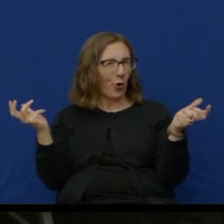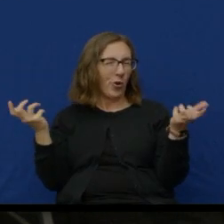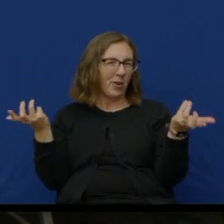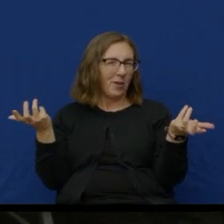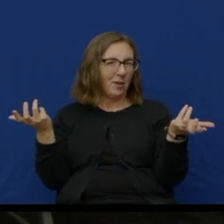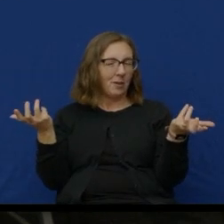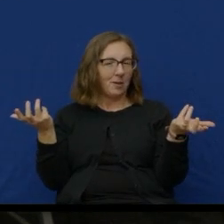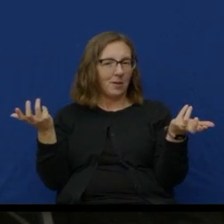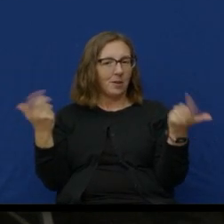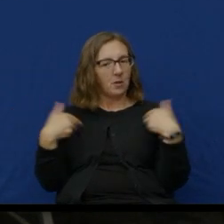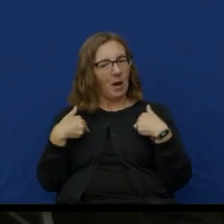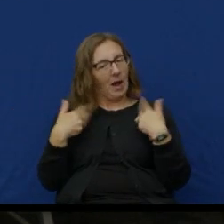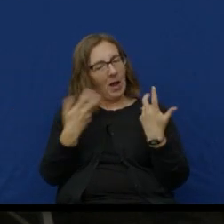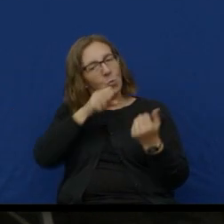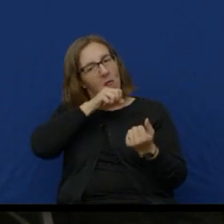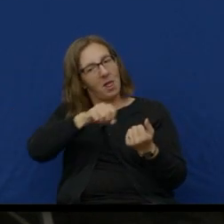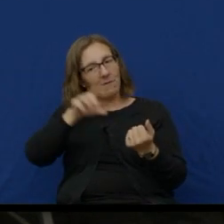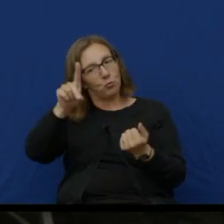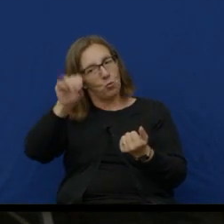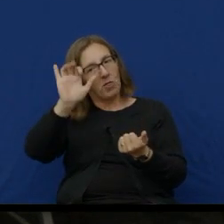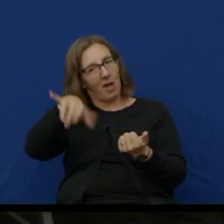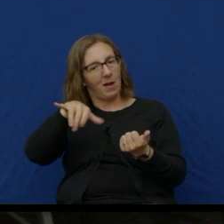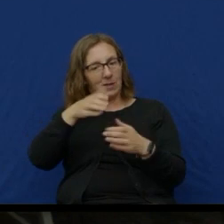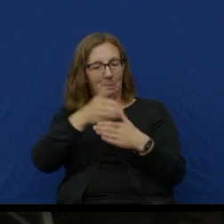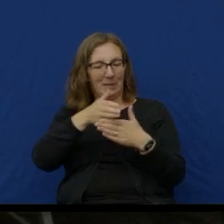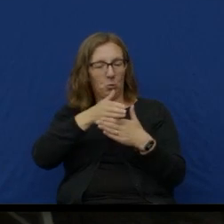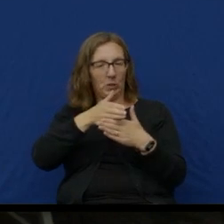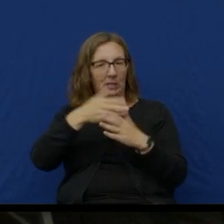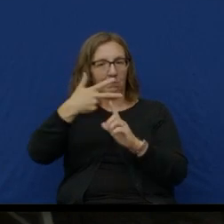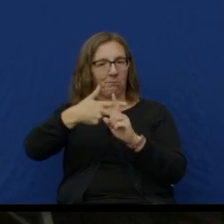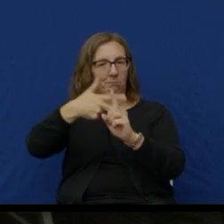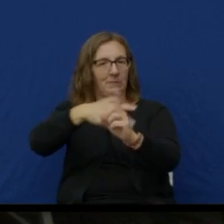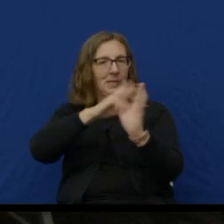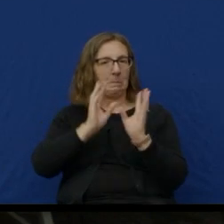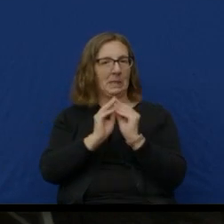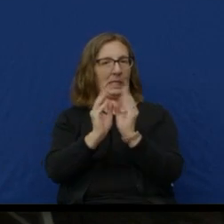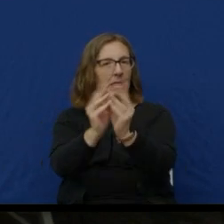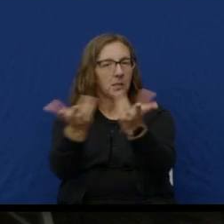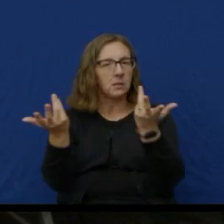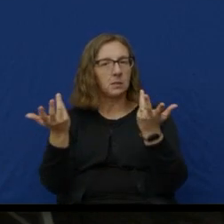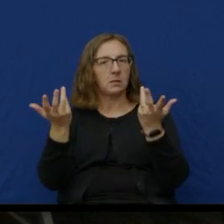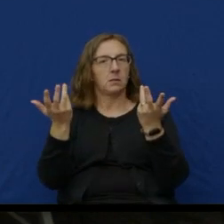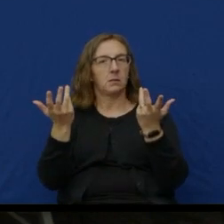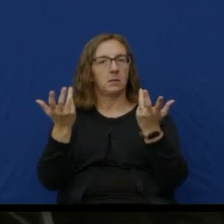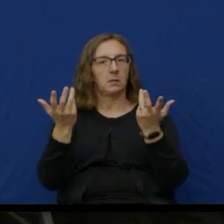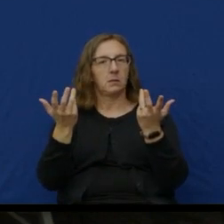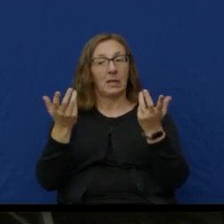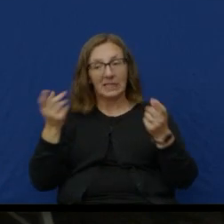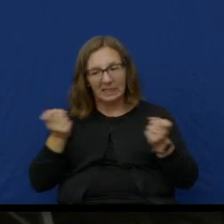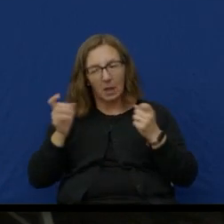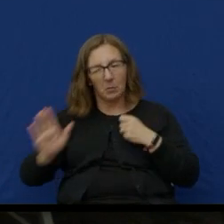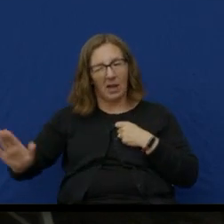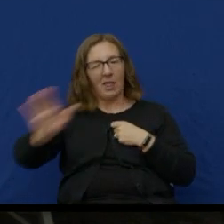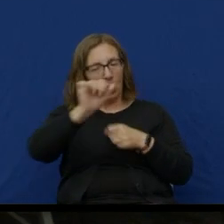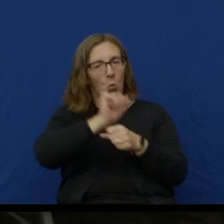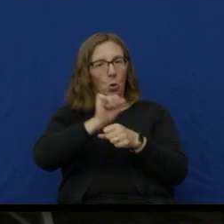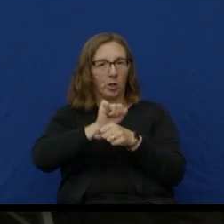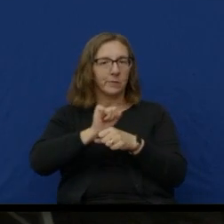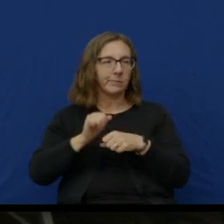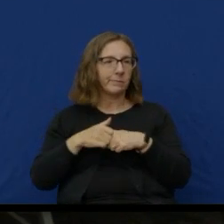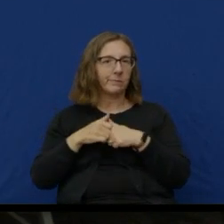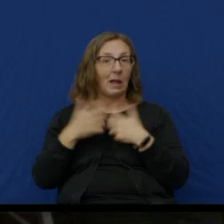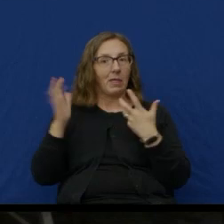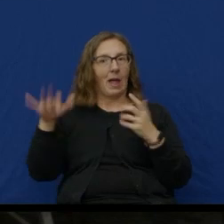to be able to do that in between, you know, and celebrate that work and publish it,